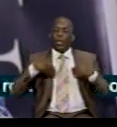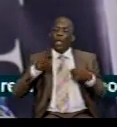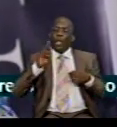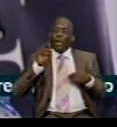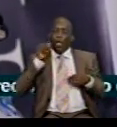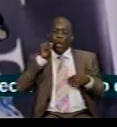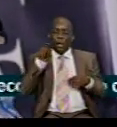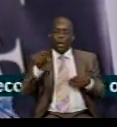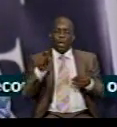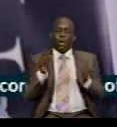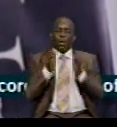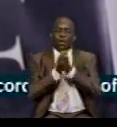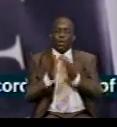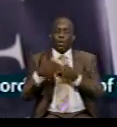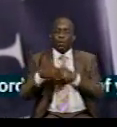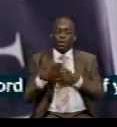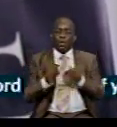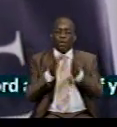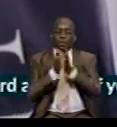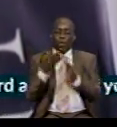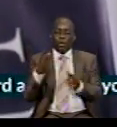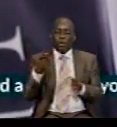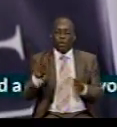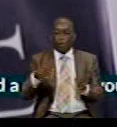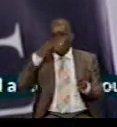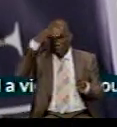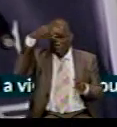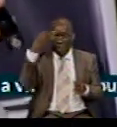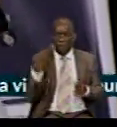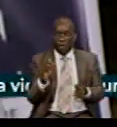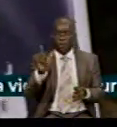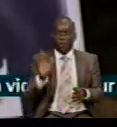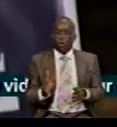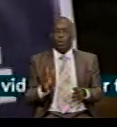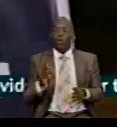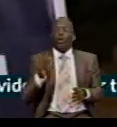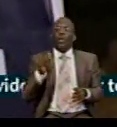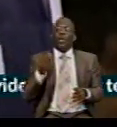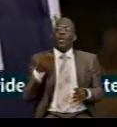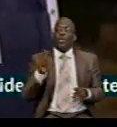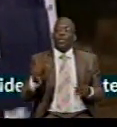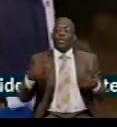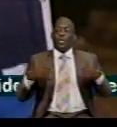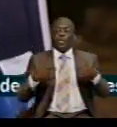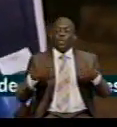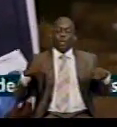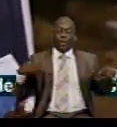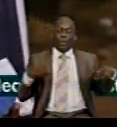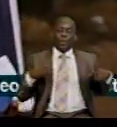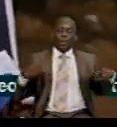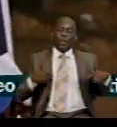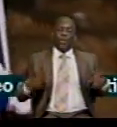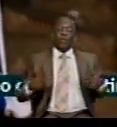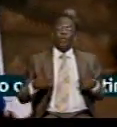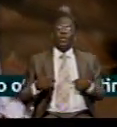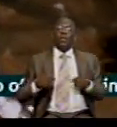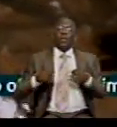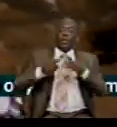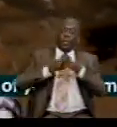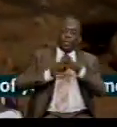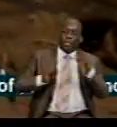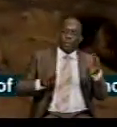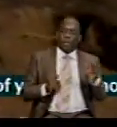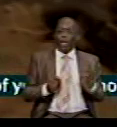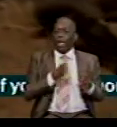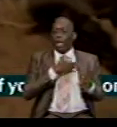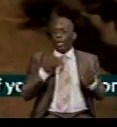prayer of the man of God, I did not feel the pain I was feeling again. Then I was able to walk without the crutch. Can you walk without